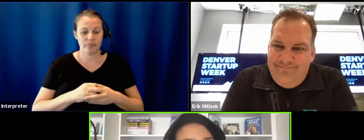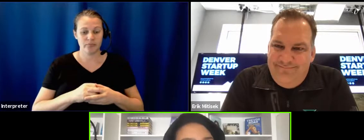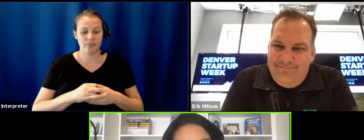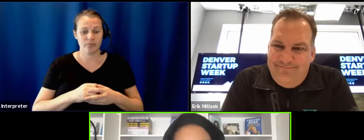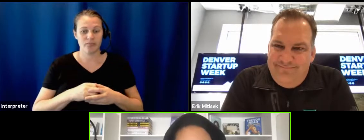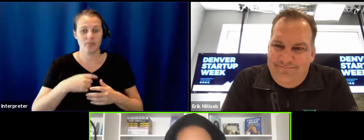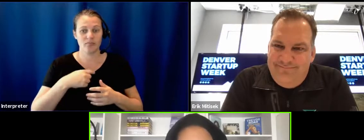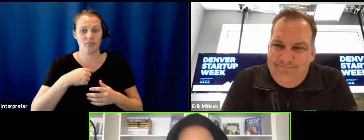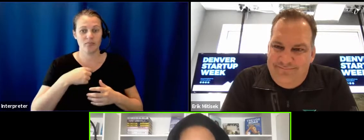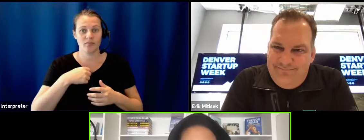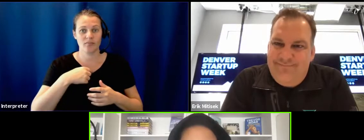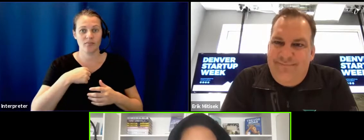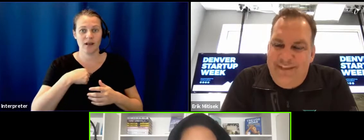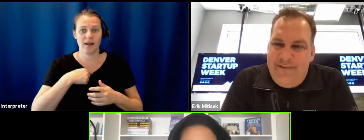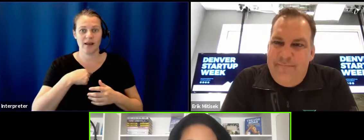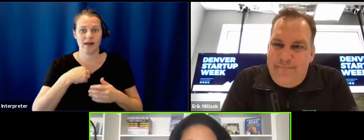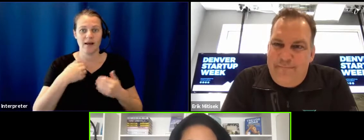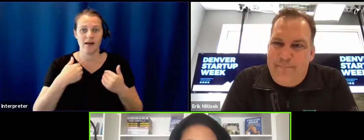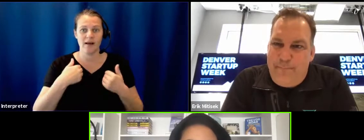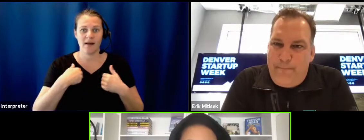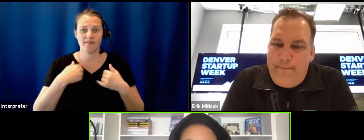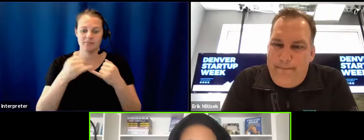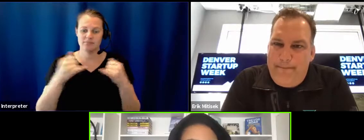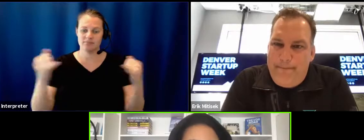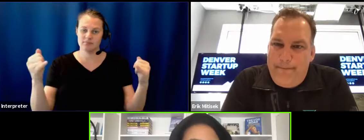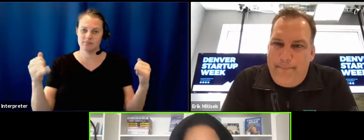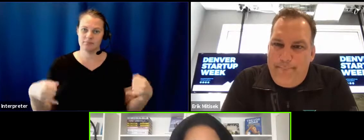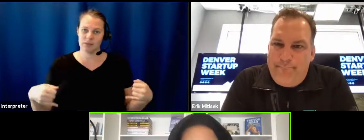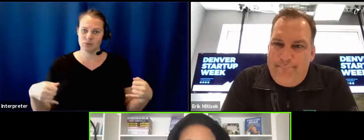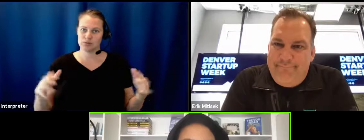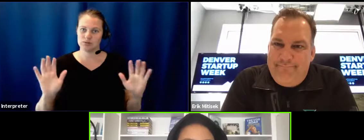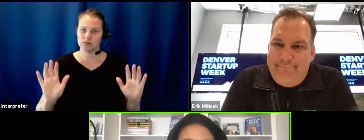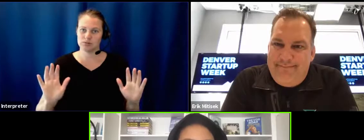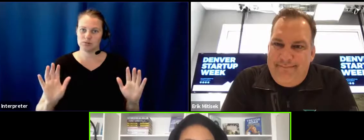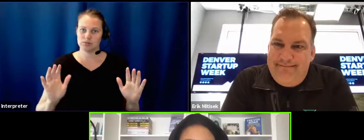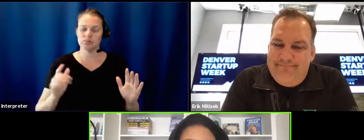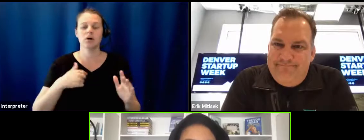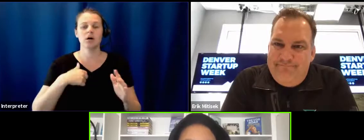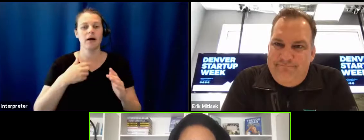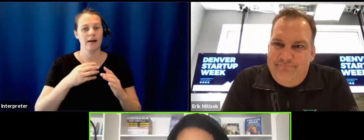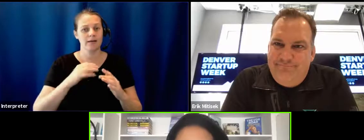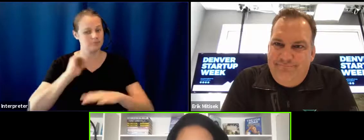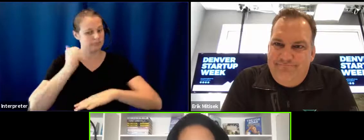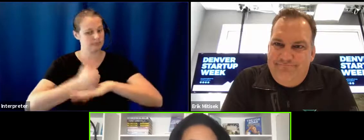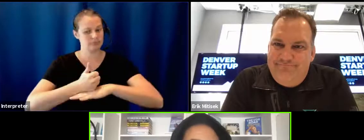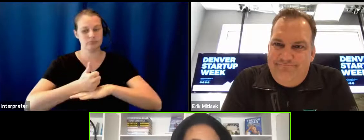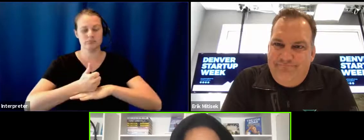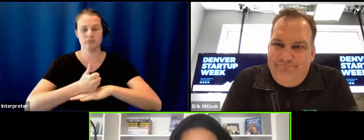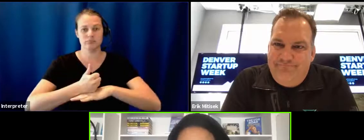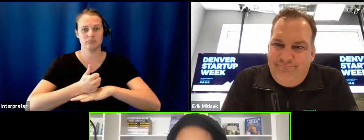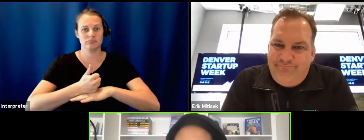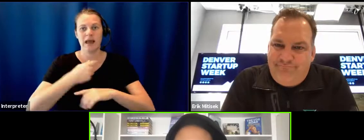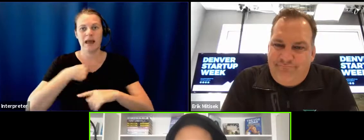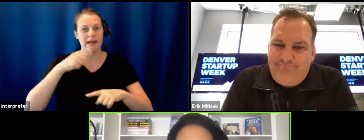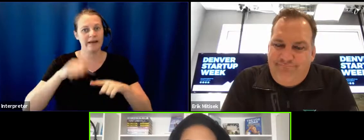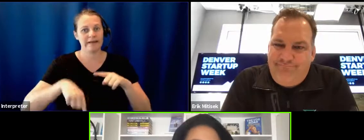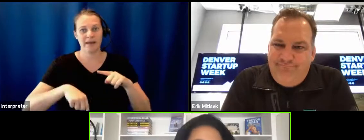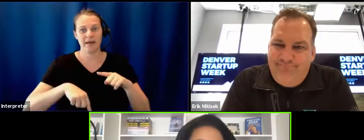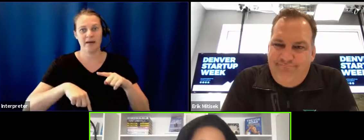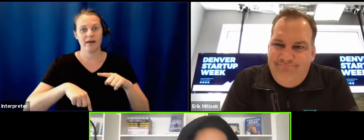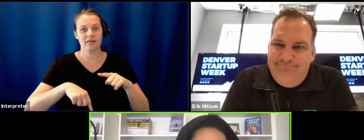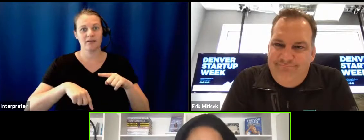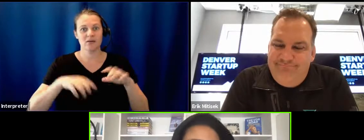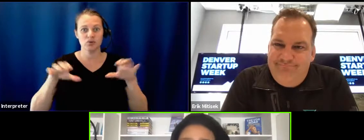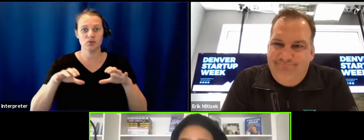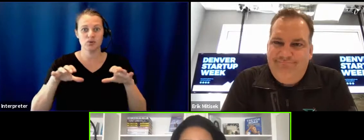I have boundaries for myself. Yeah. And I have made it very clear to myself that I can't be everything to everyone. I can't